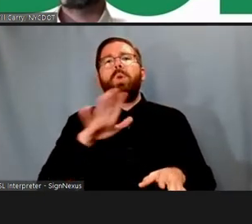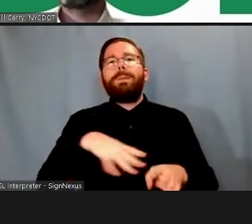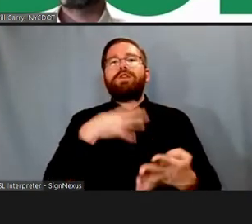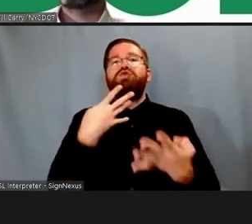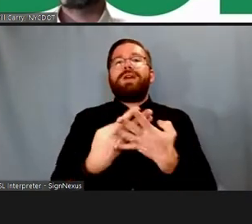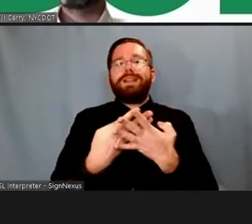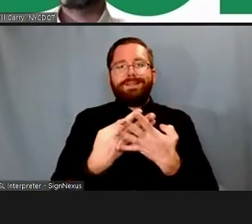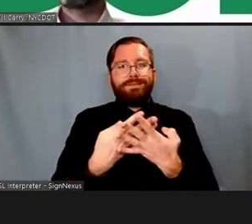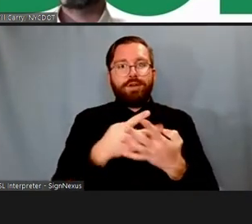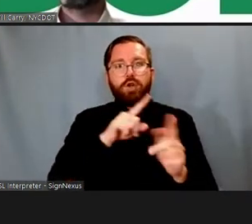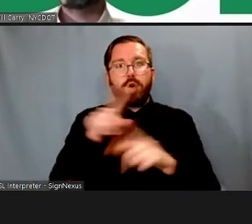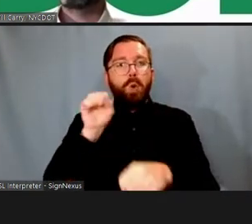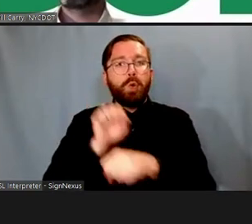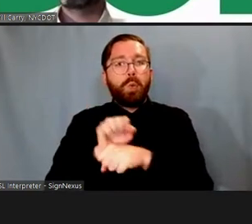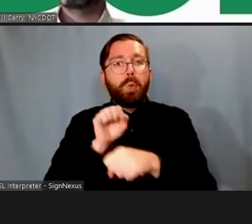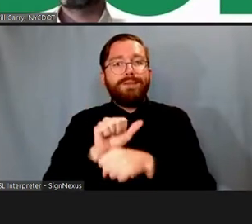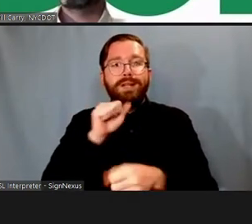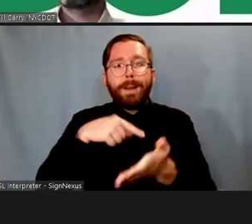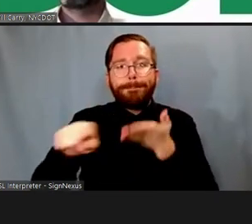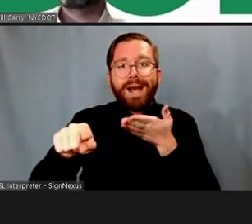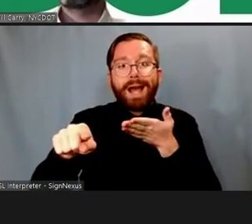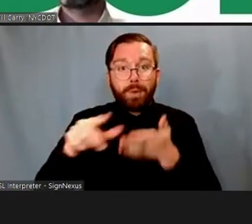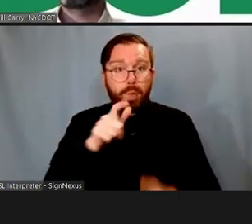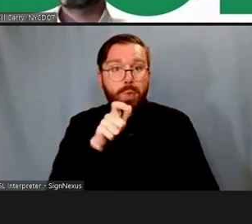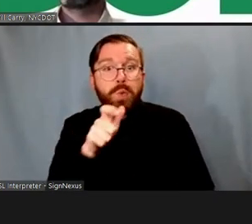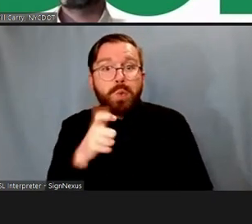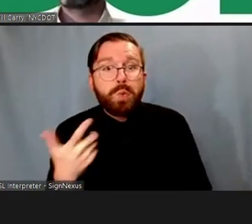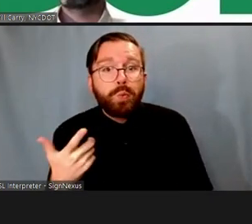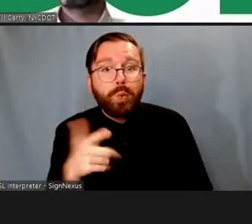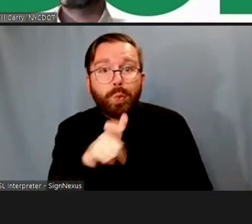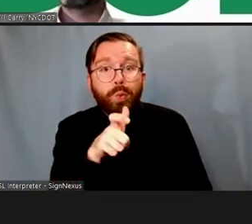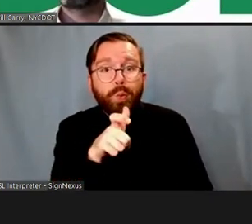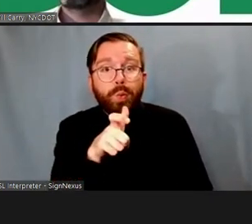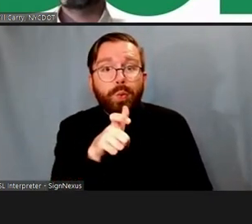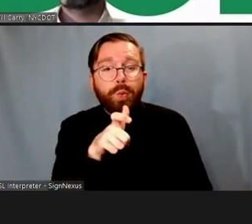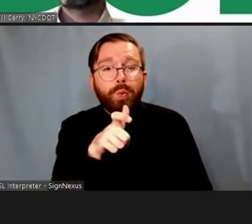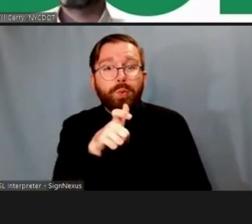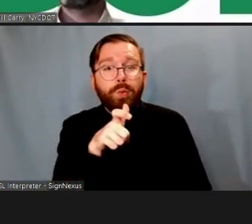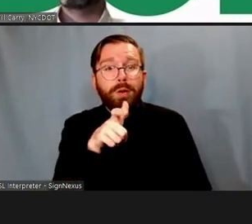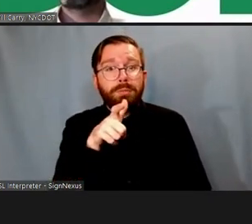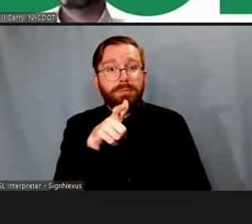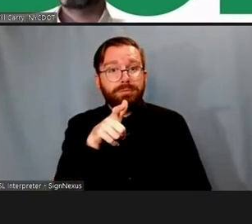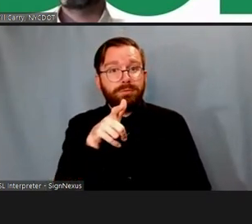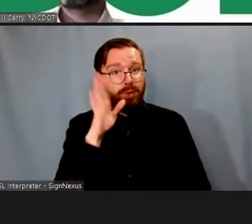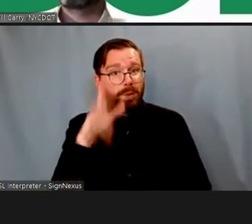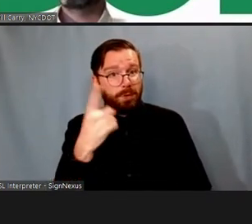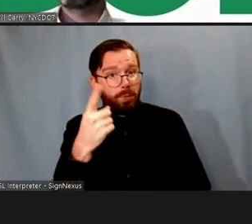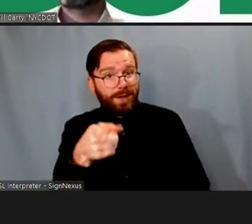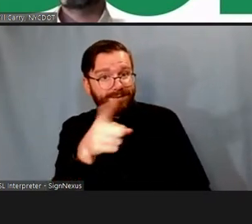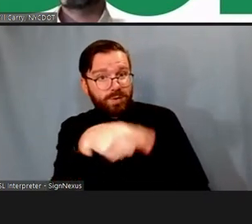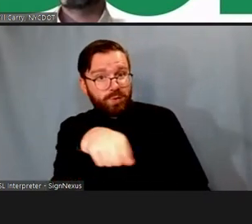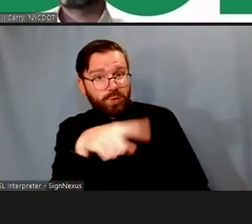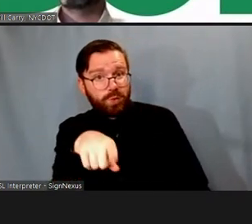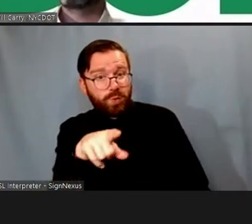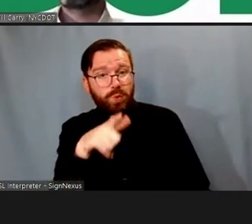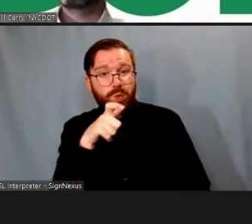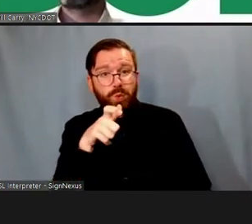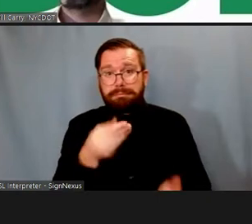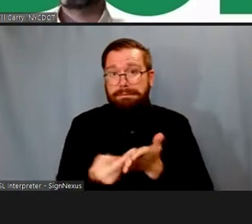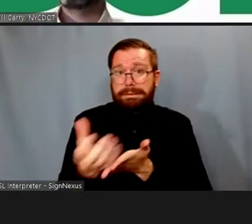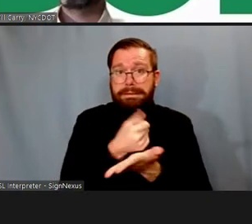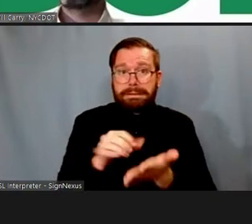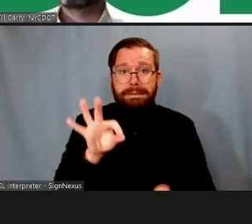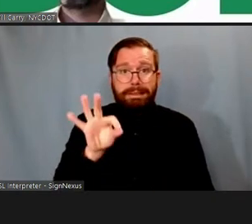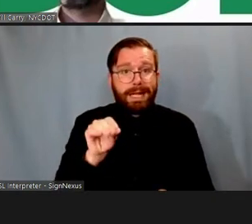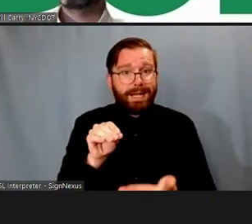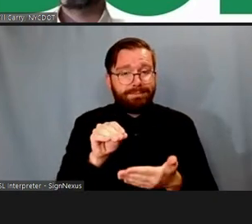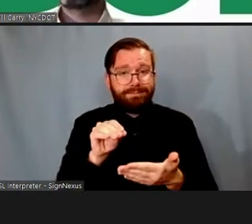who who goes to jail for not paying to go to work is it going to be one of you guys who who had 90 000 just just